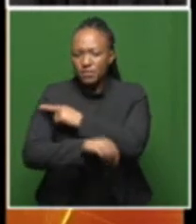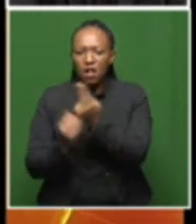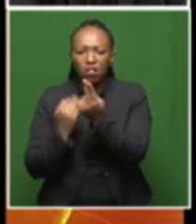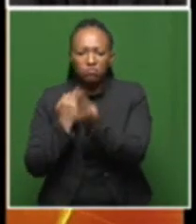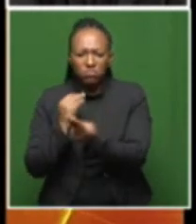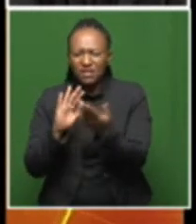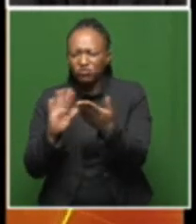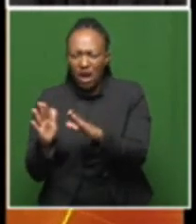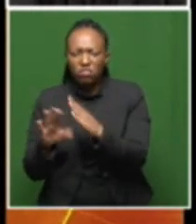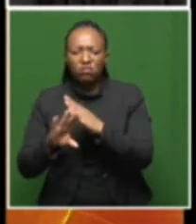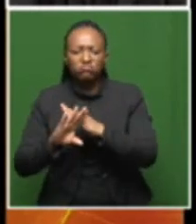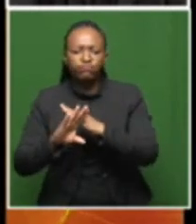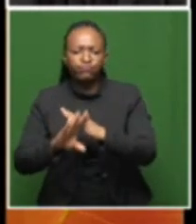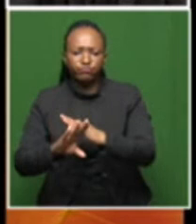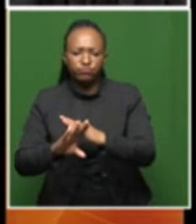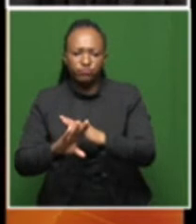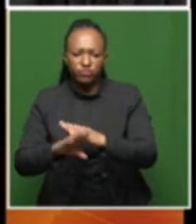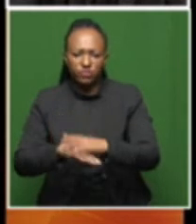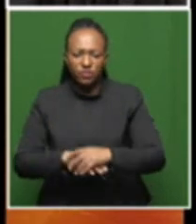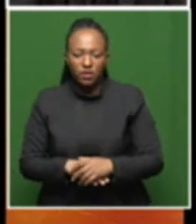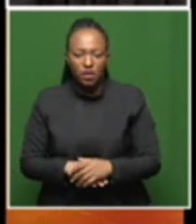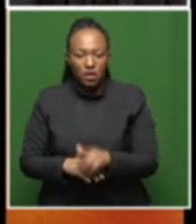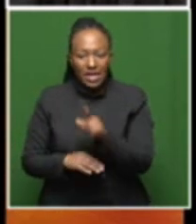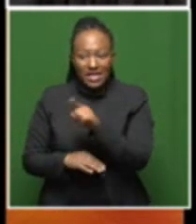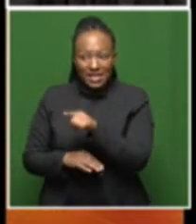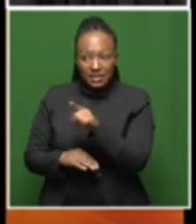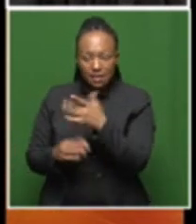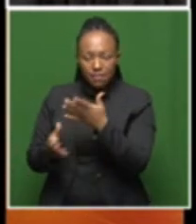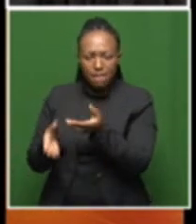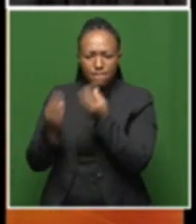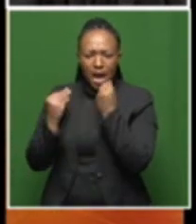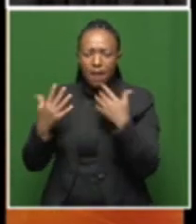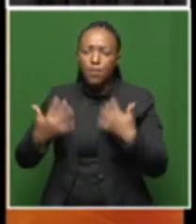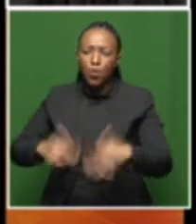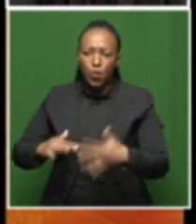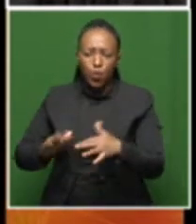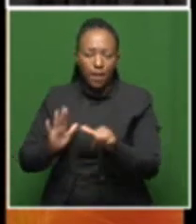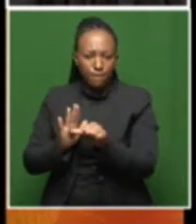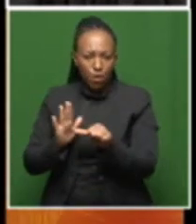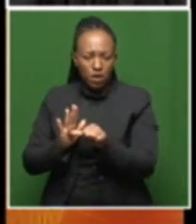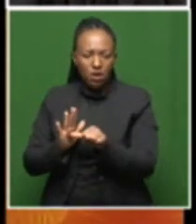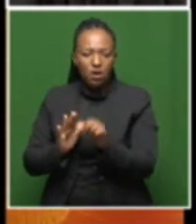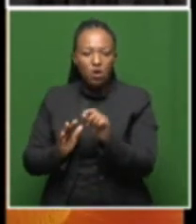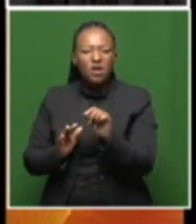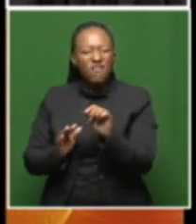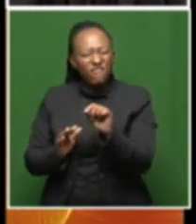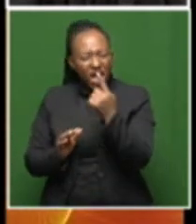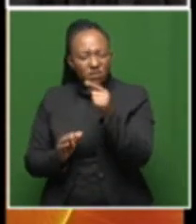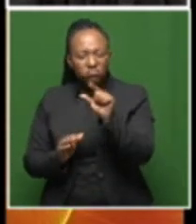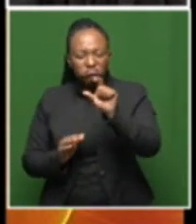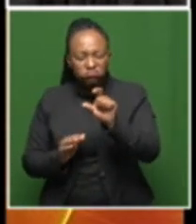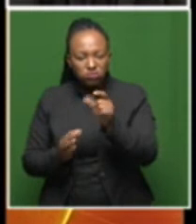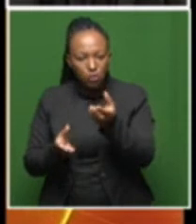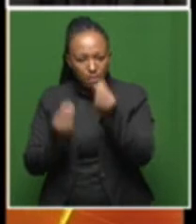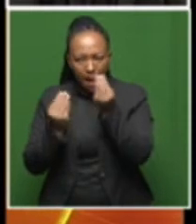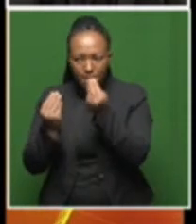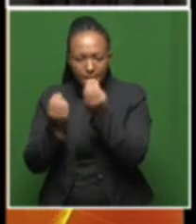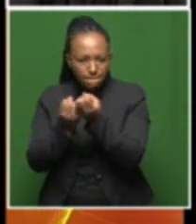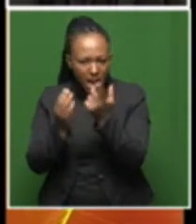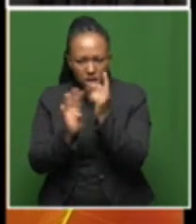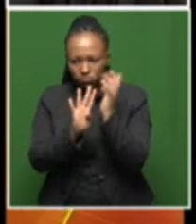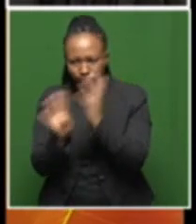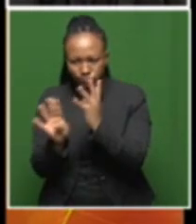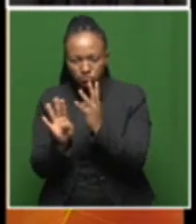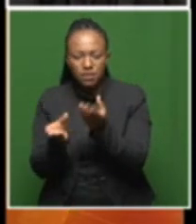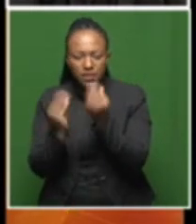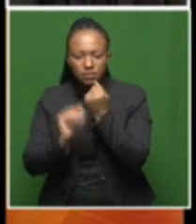death. And I personally find that's really, really important to get the first dose in as many individuals as